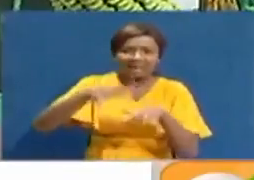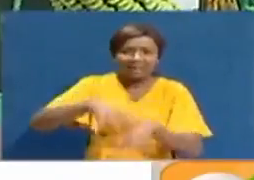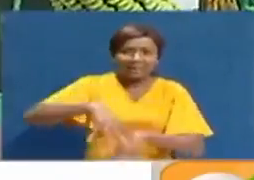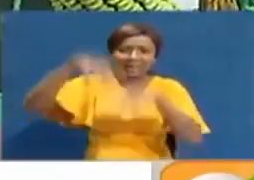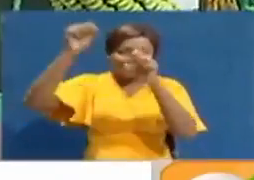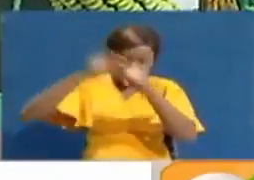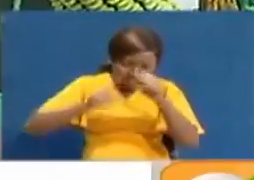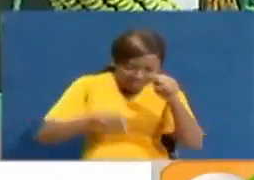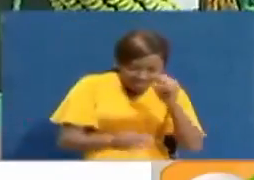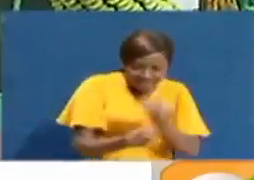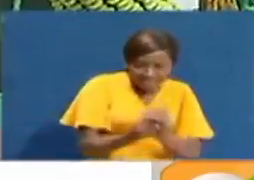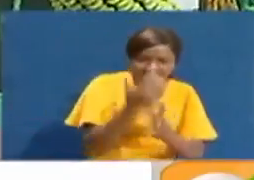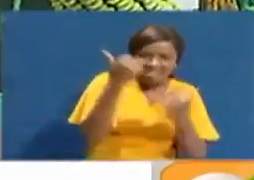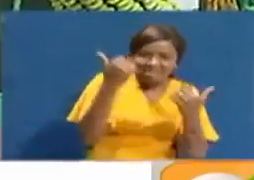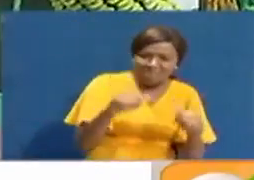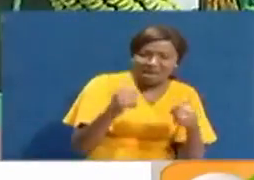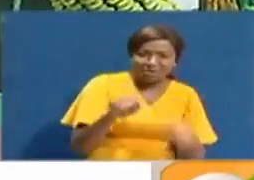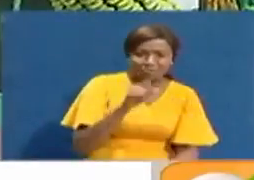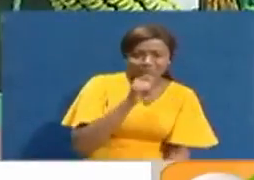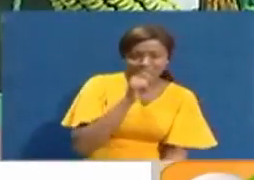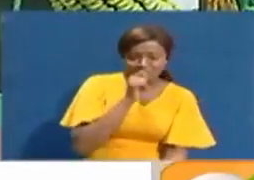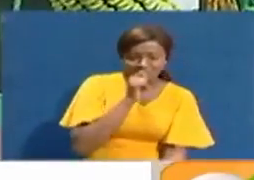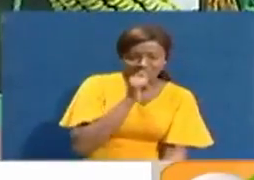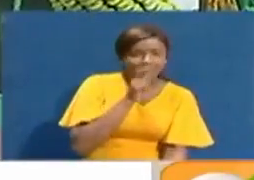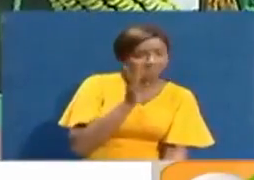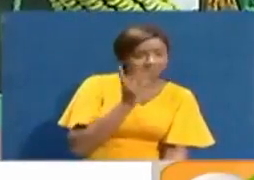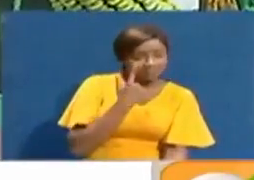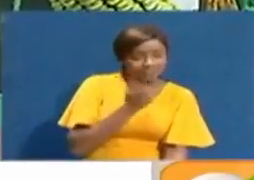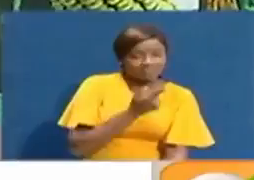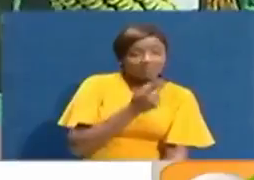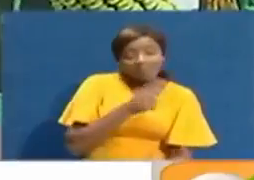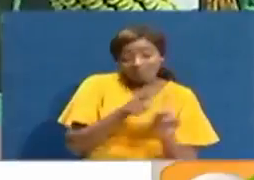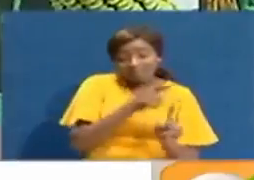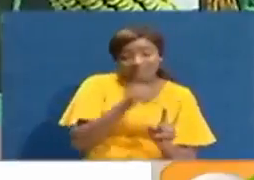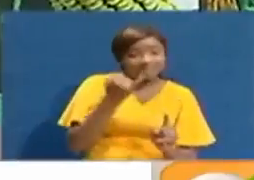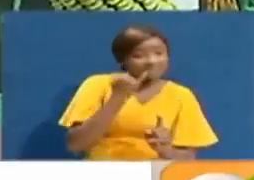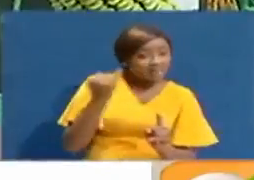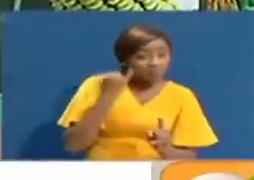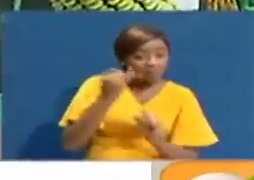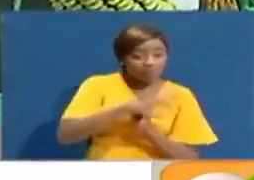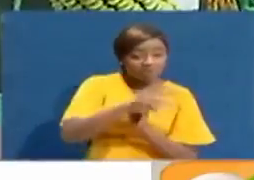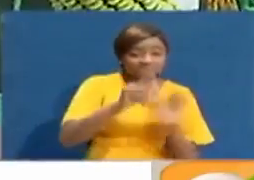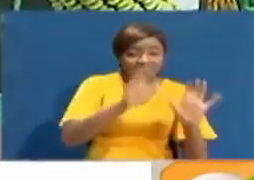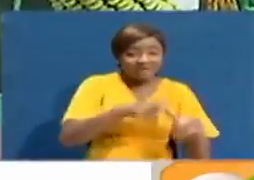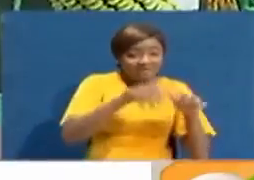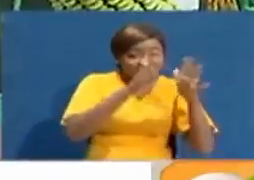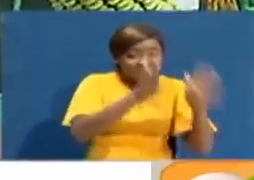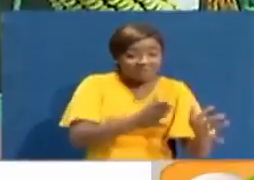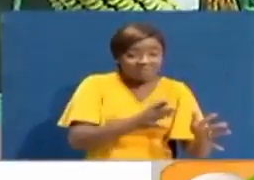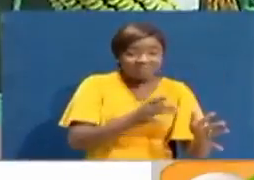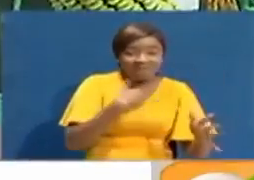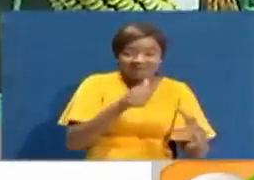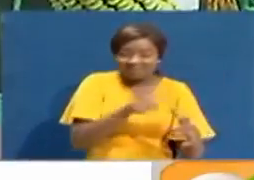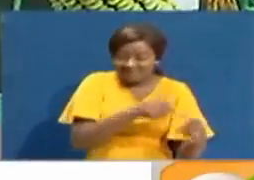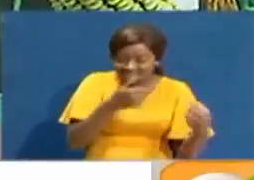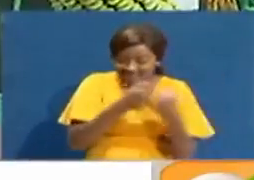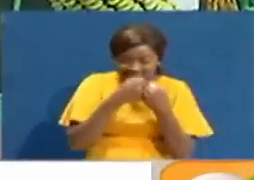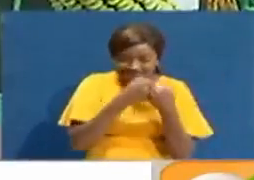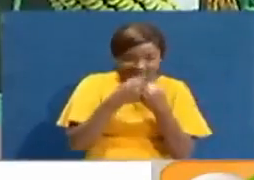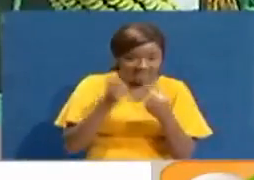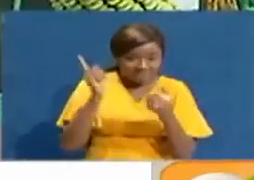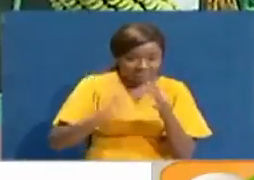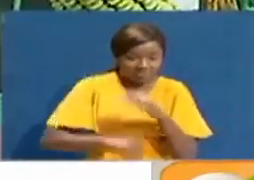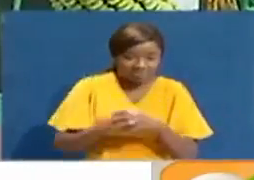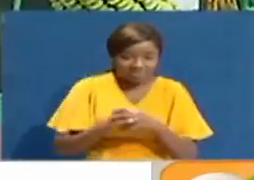itself begins. But the one variable I'll bet the farmers in Nakuru County never thought they would have to deal with would be